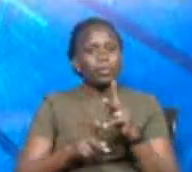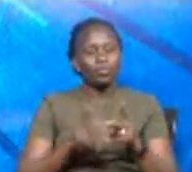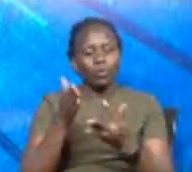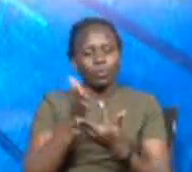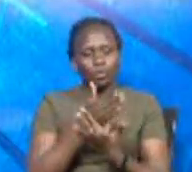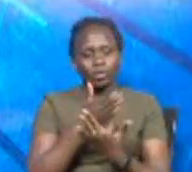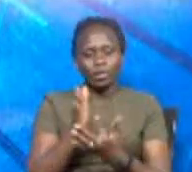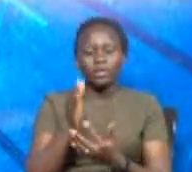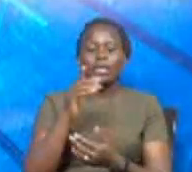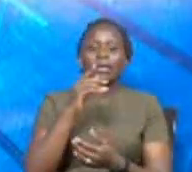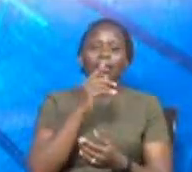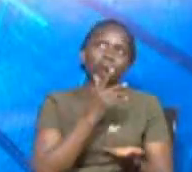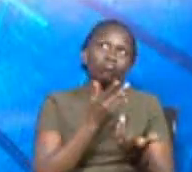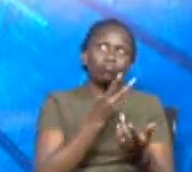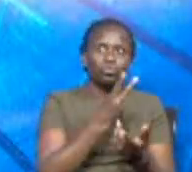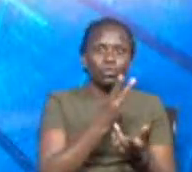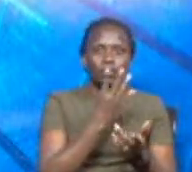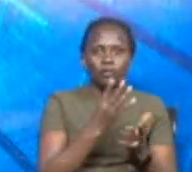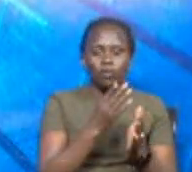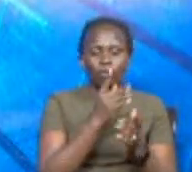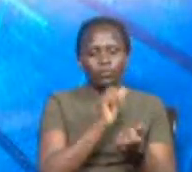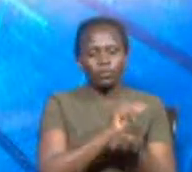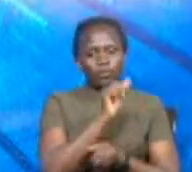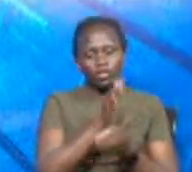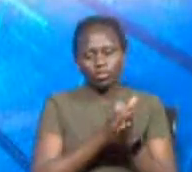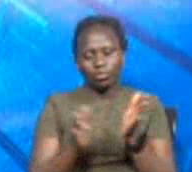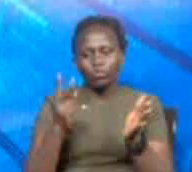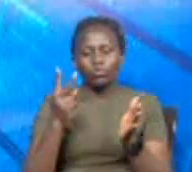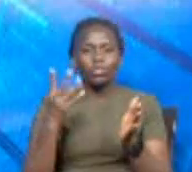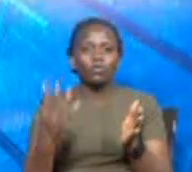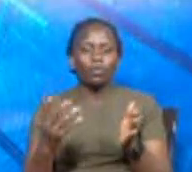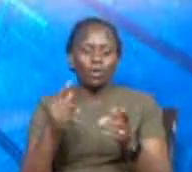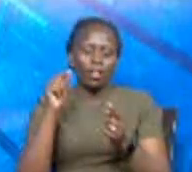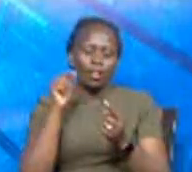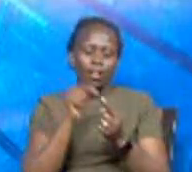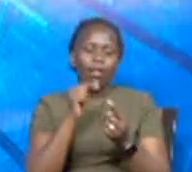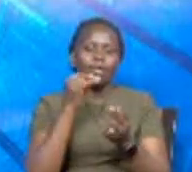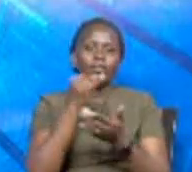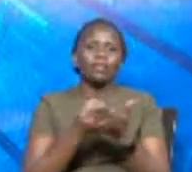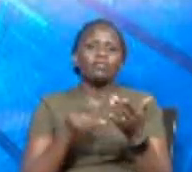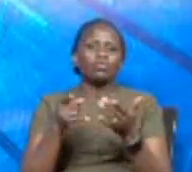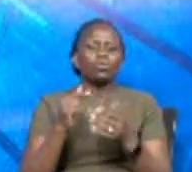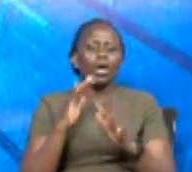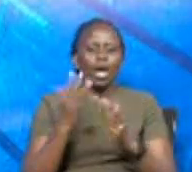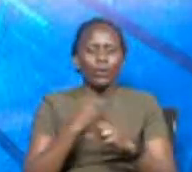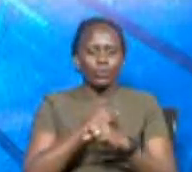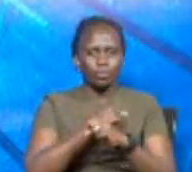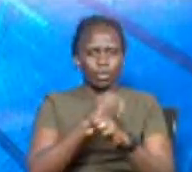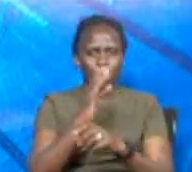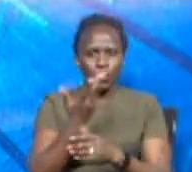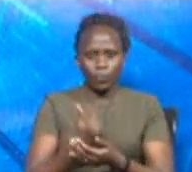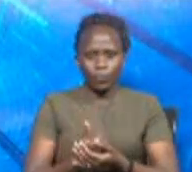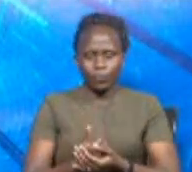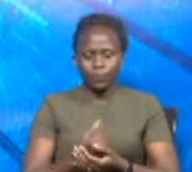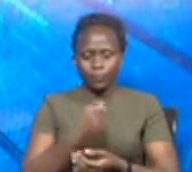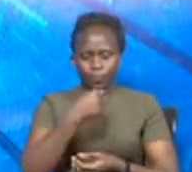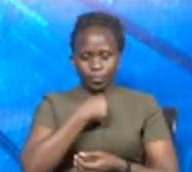ages of 15 and 24 are testing for HIV. How would you defend this? So I